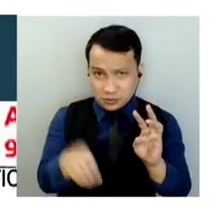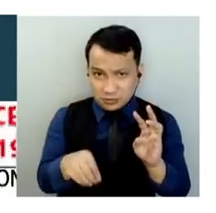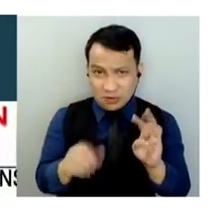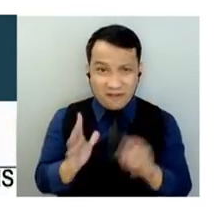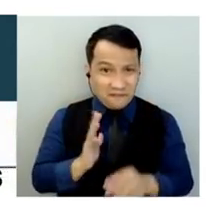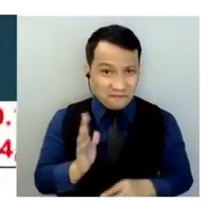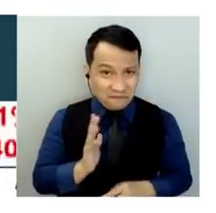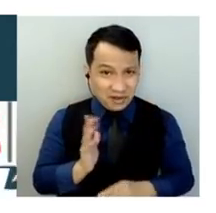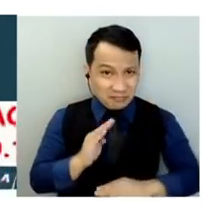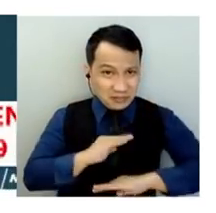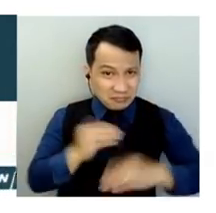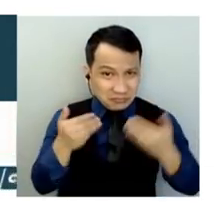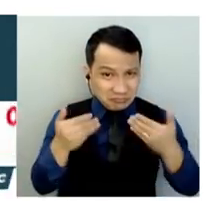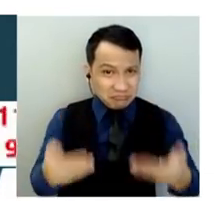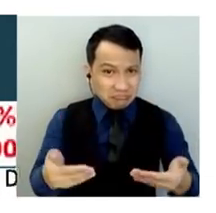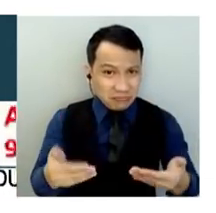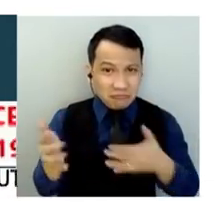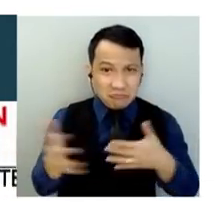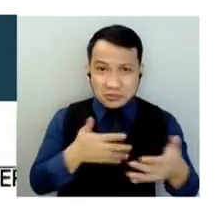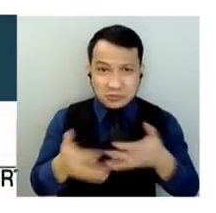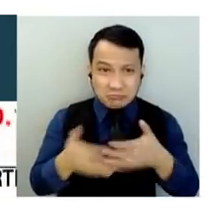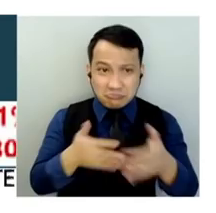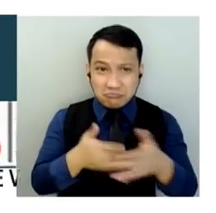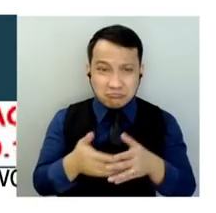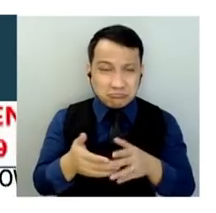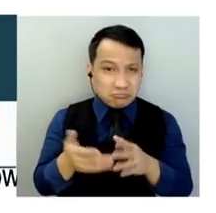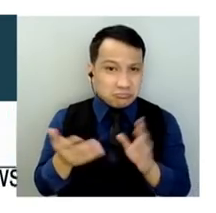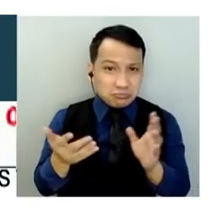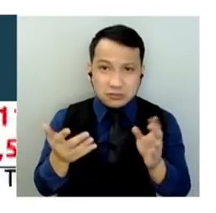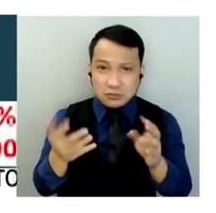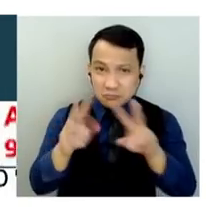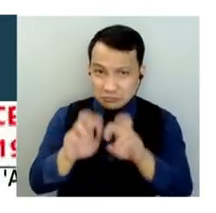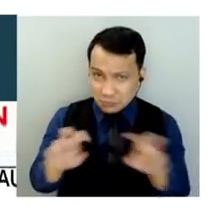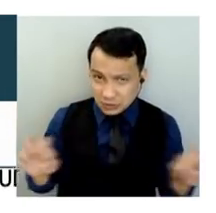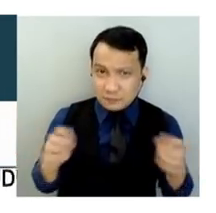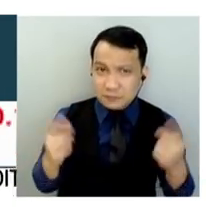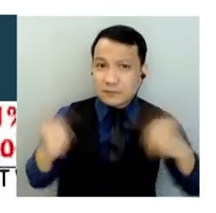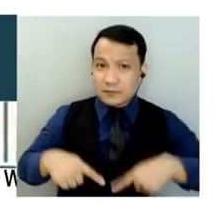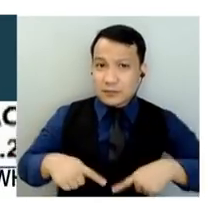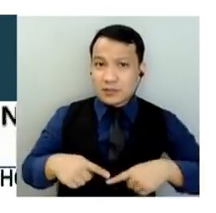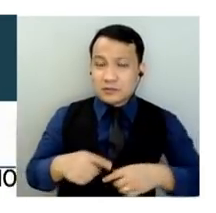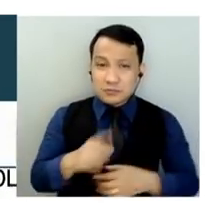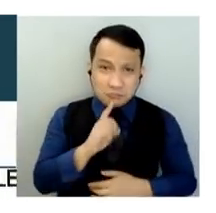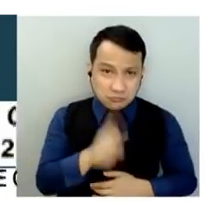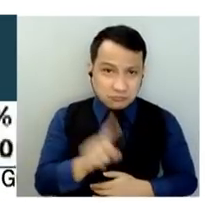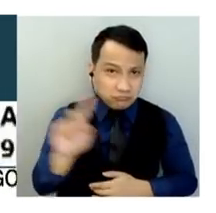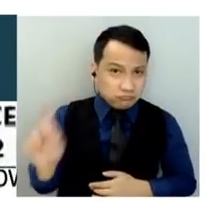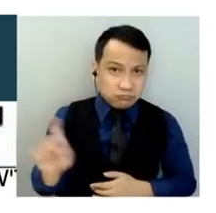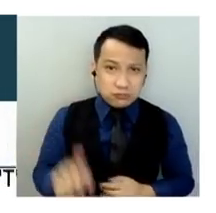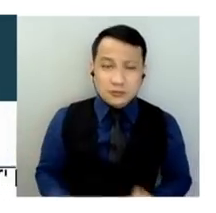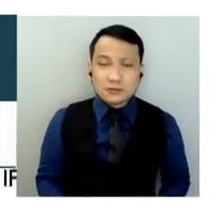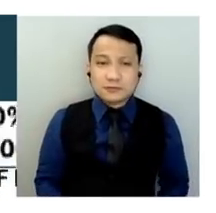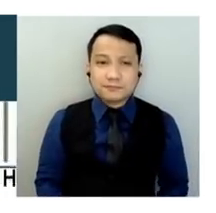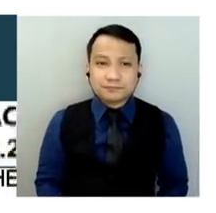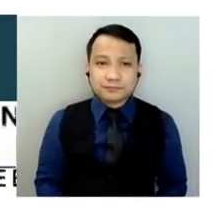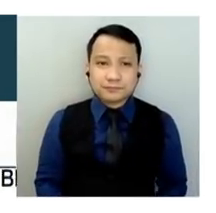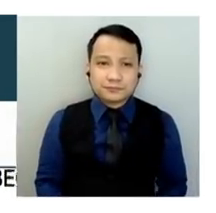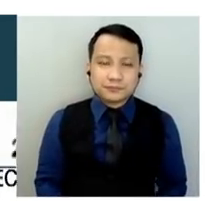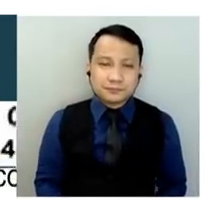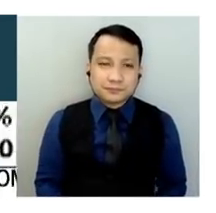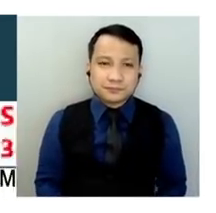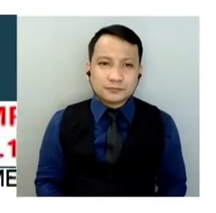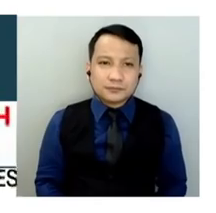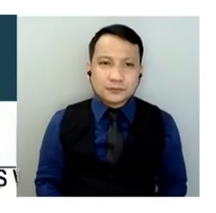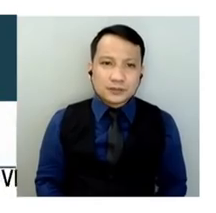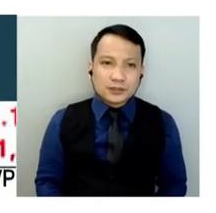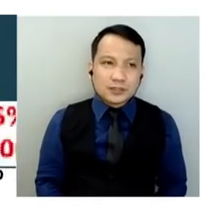to sustain whatever scientific research is ongoing at this point? Well, a big